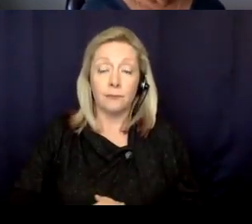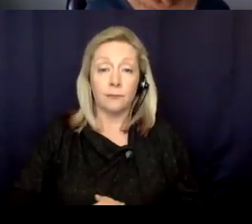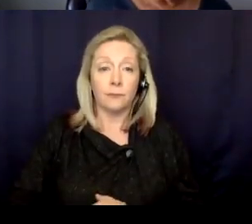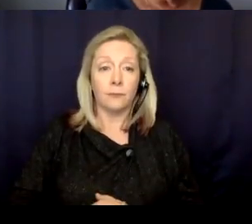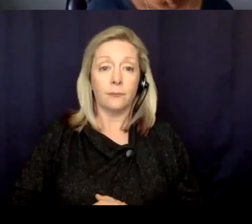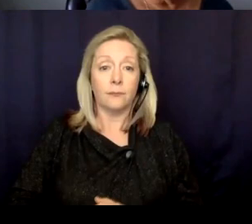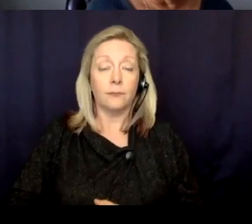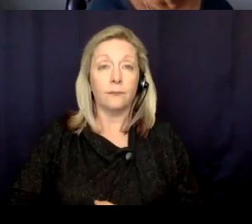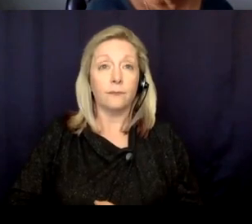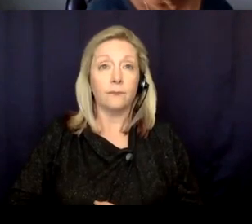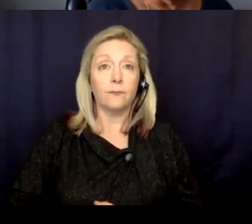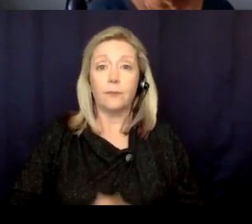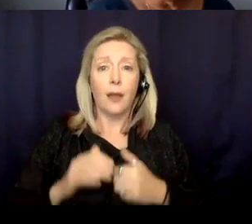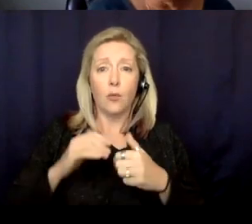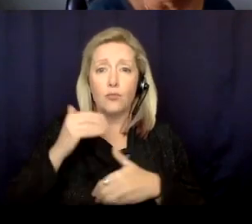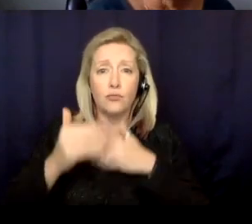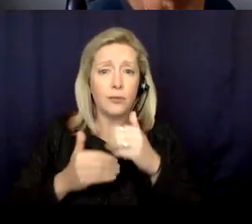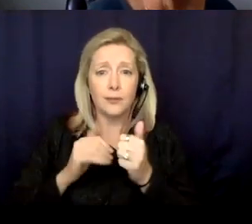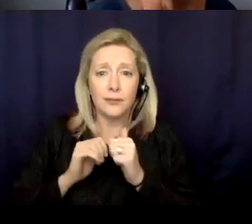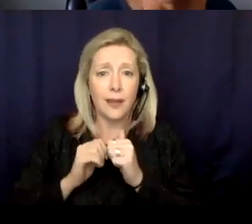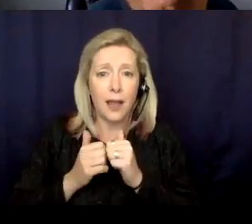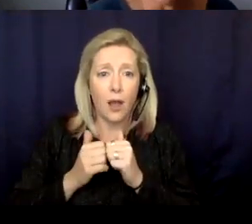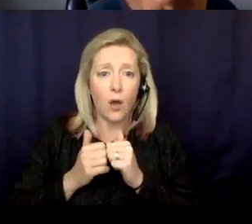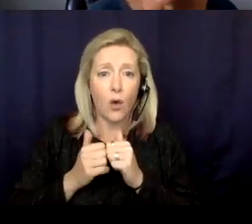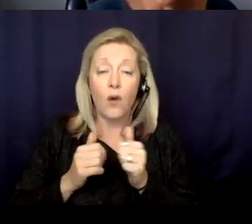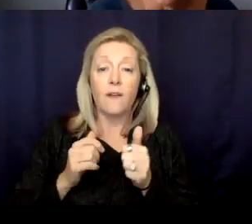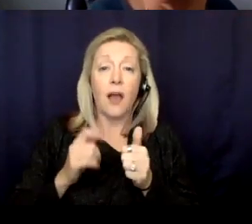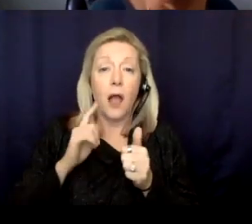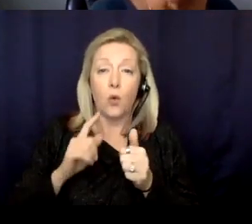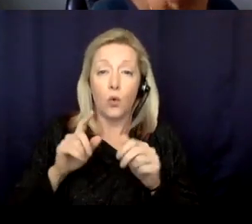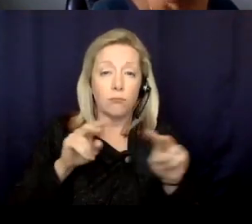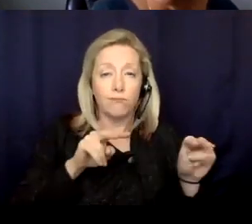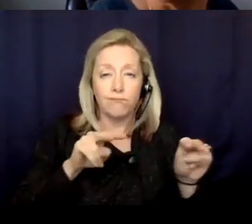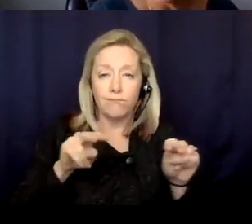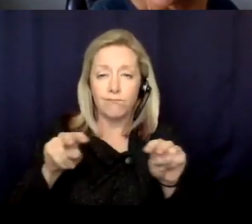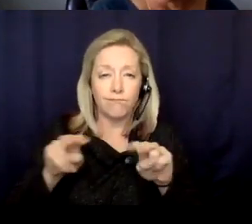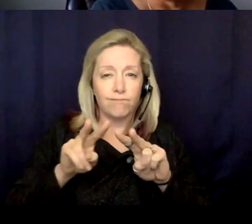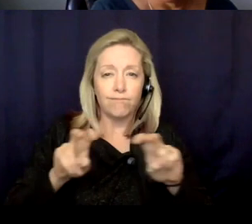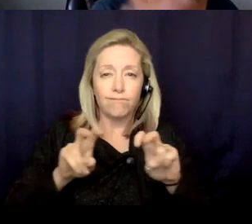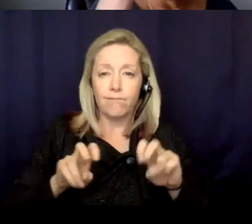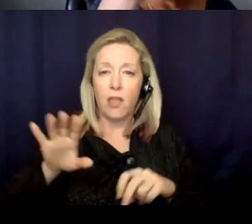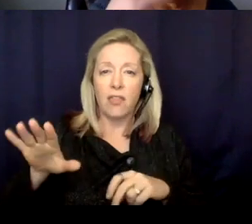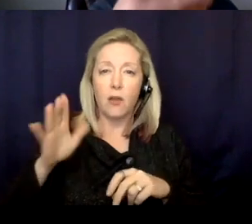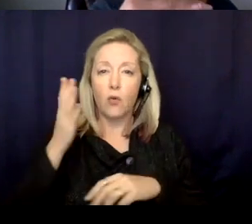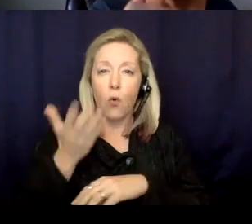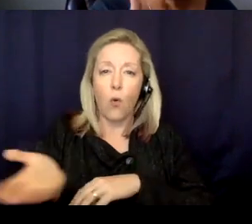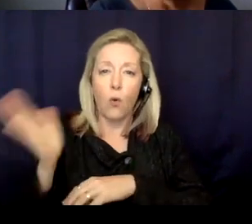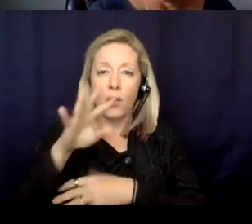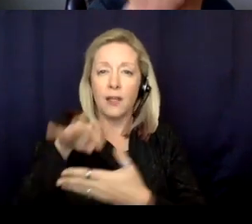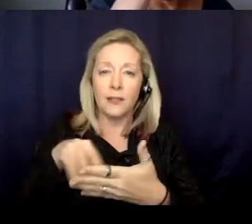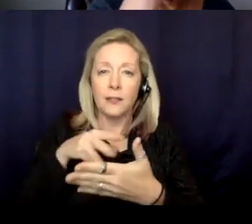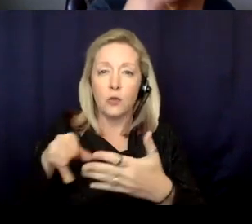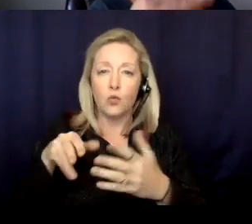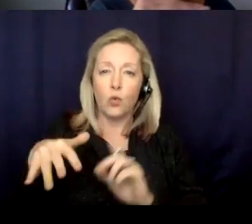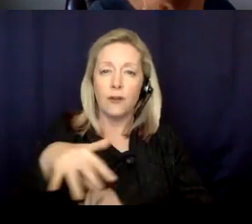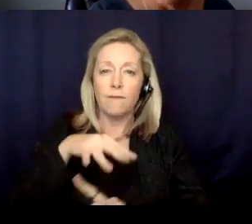And the way I'm going to do this is by looking across environments. I'm going to look at their day and list their